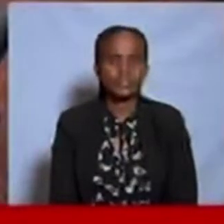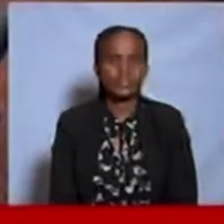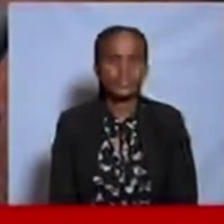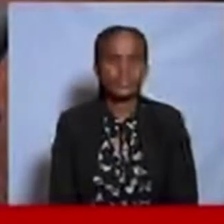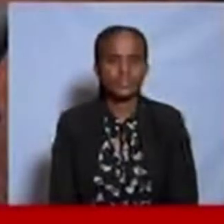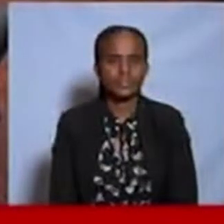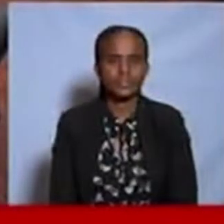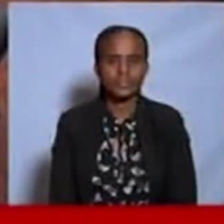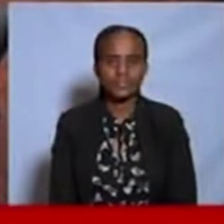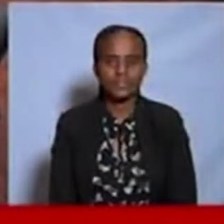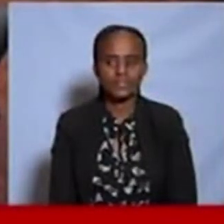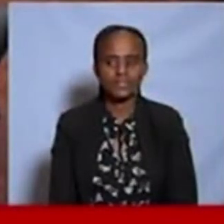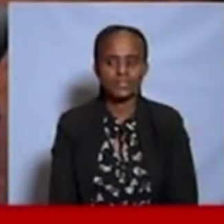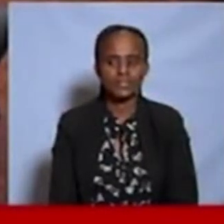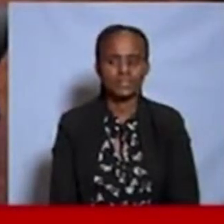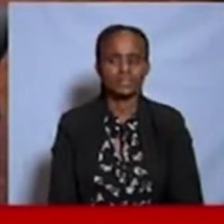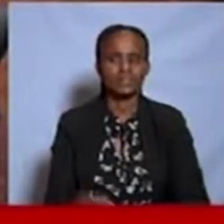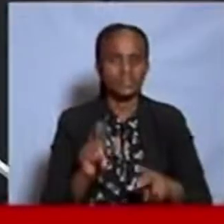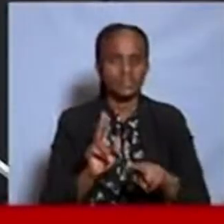Thank you, Chair.